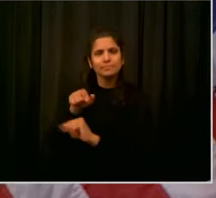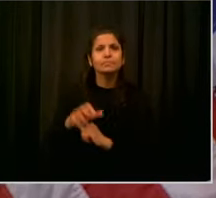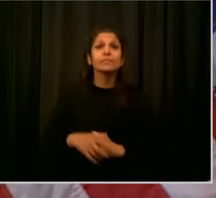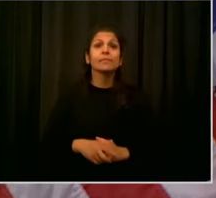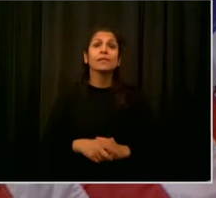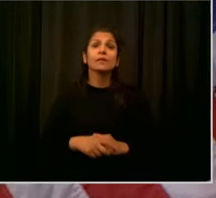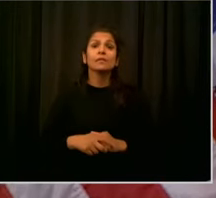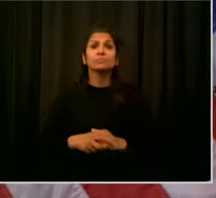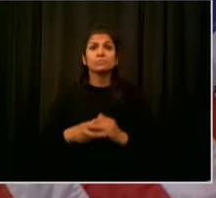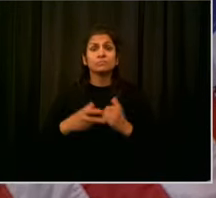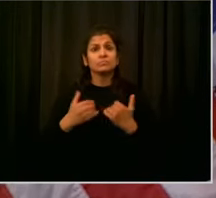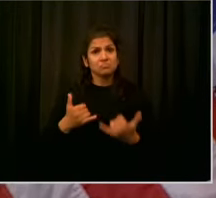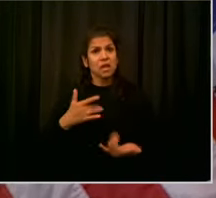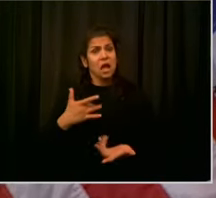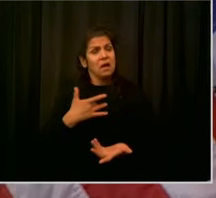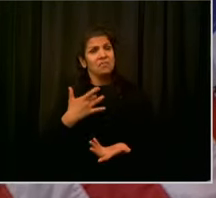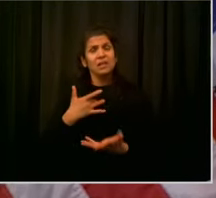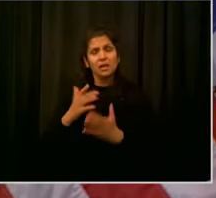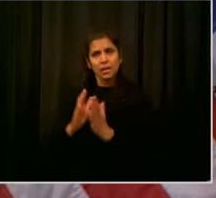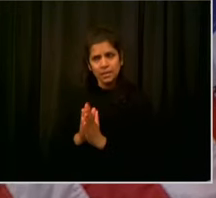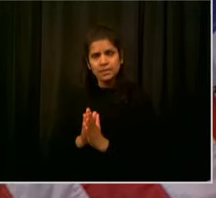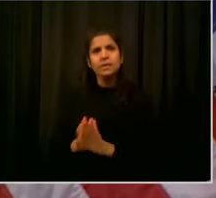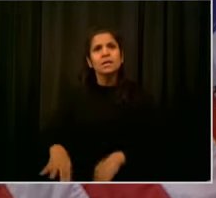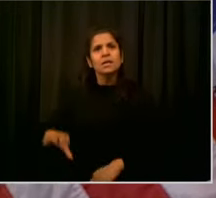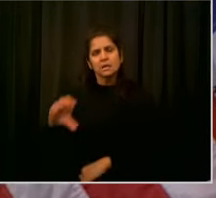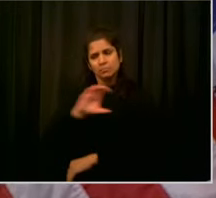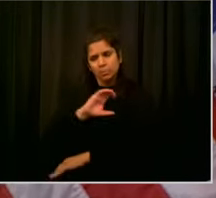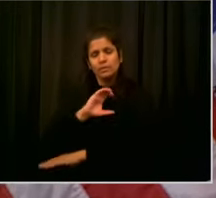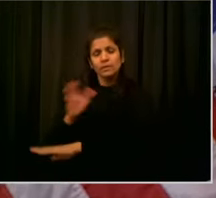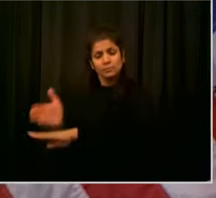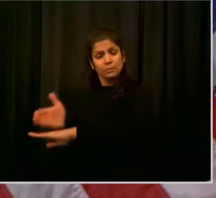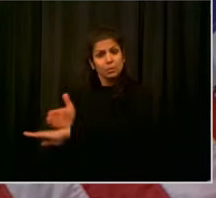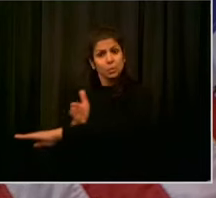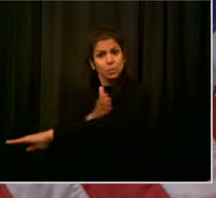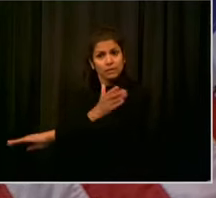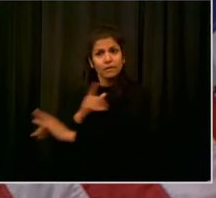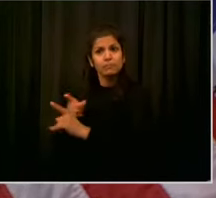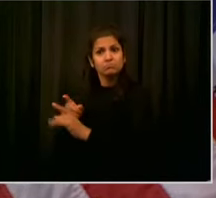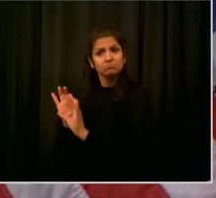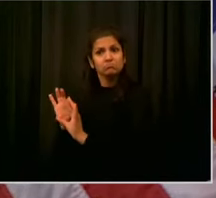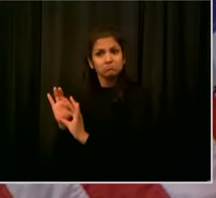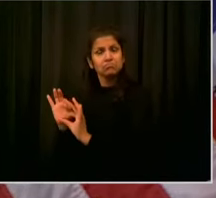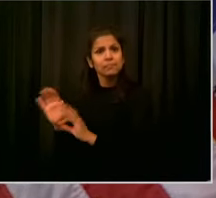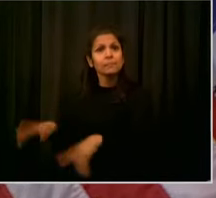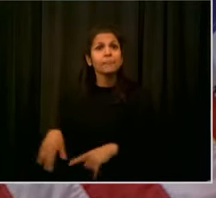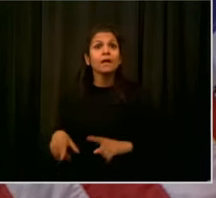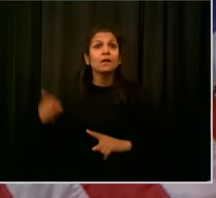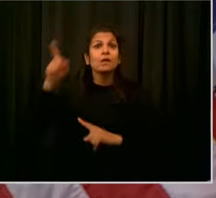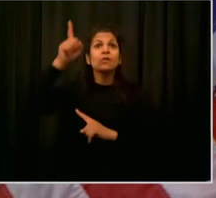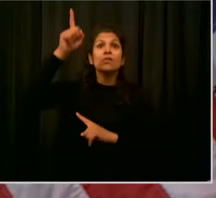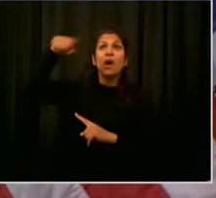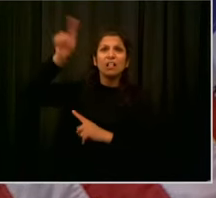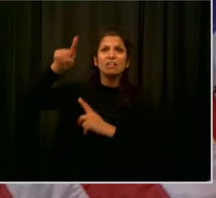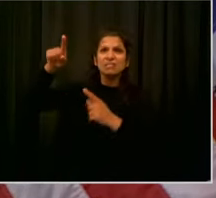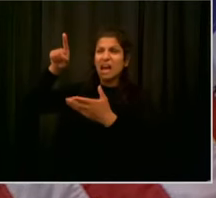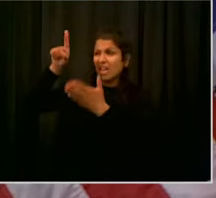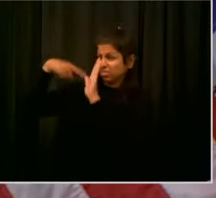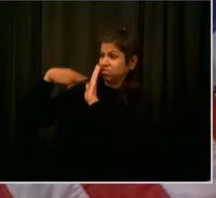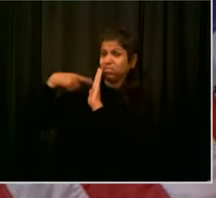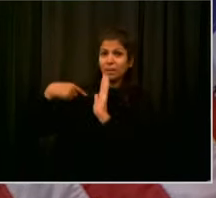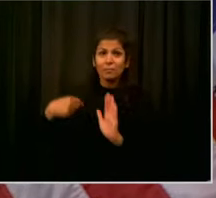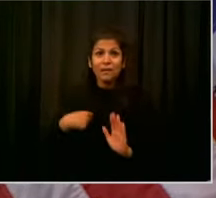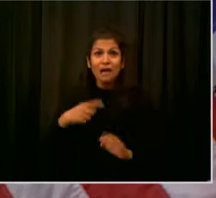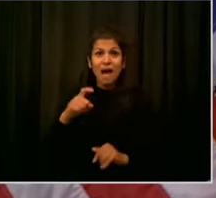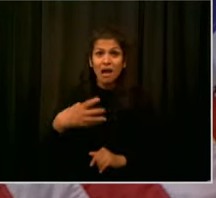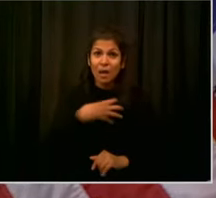police, I would say that is not the way forward. At some point in our history, we may be in a very different situation.